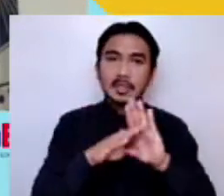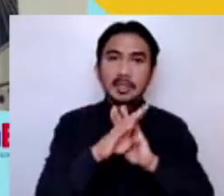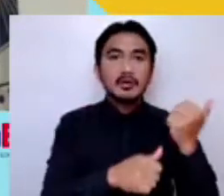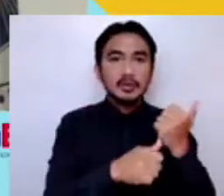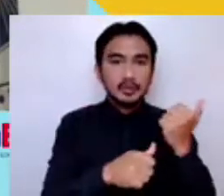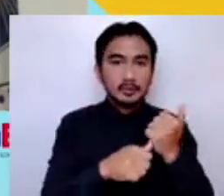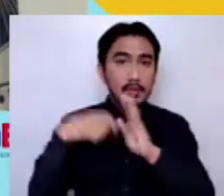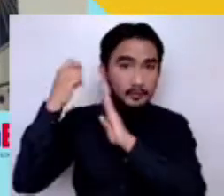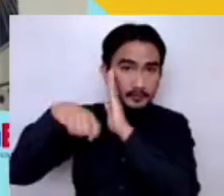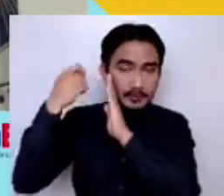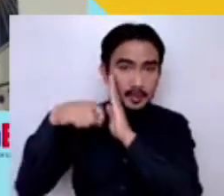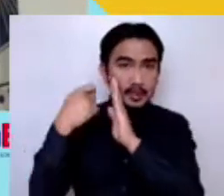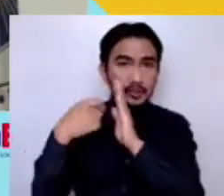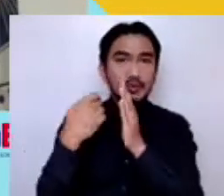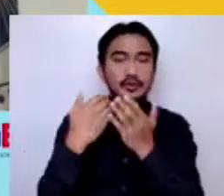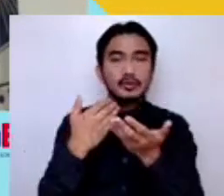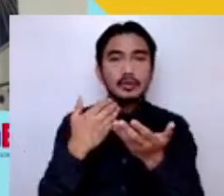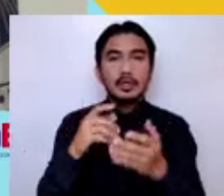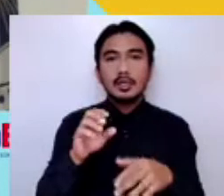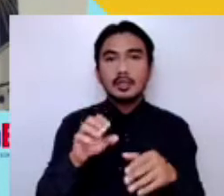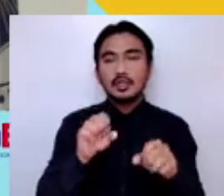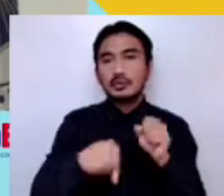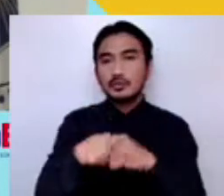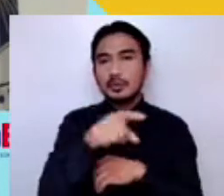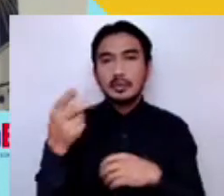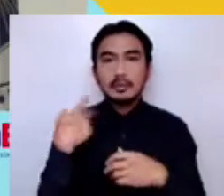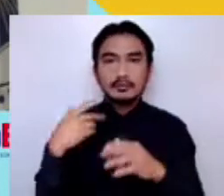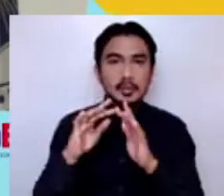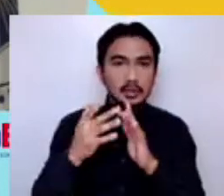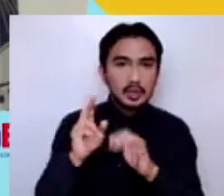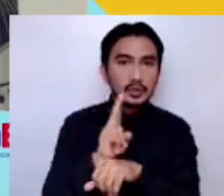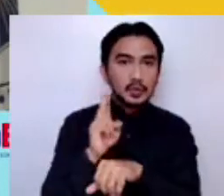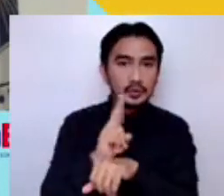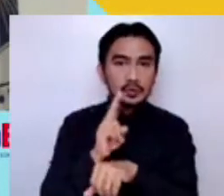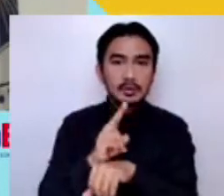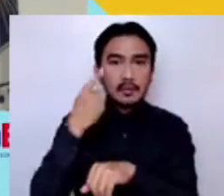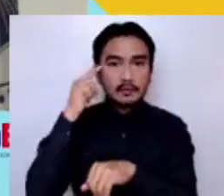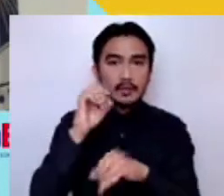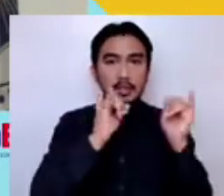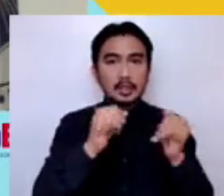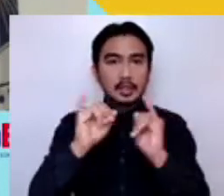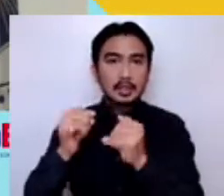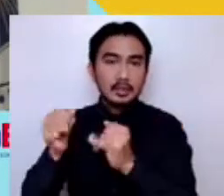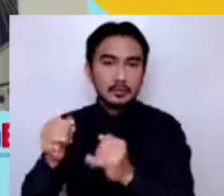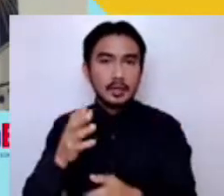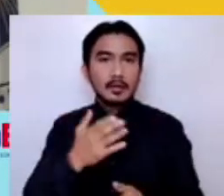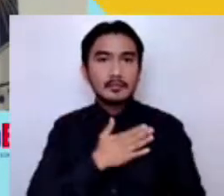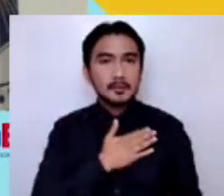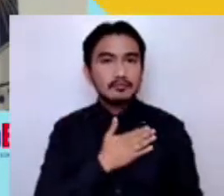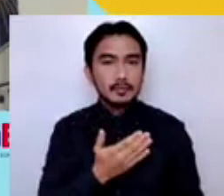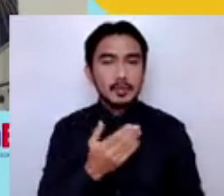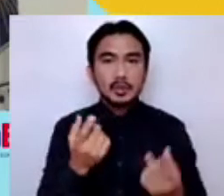well as your electronic tools on the individual performance commitment and review form, or